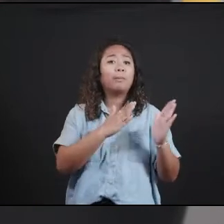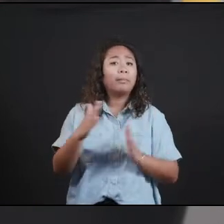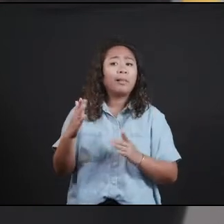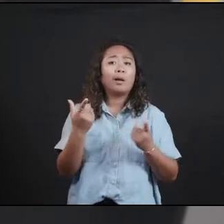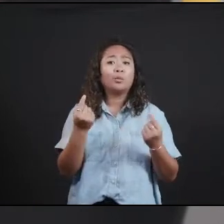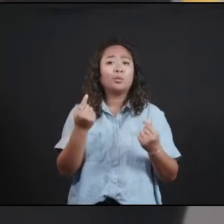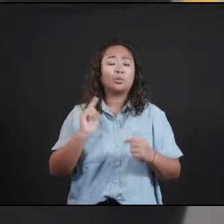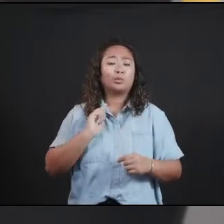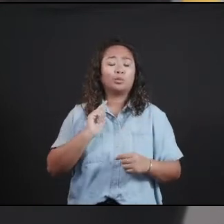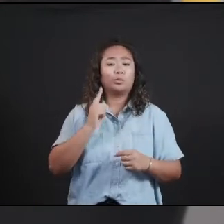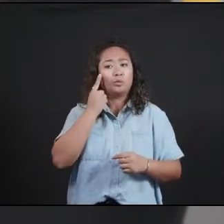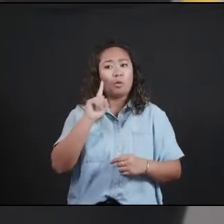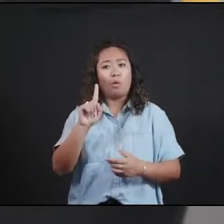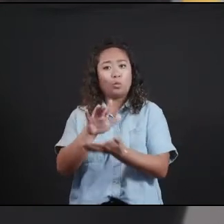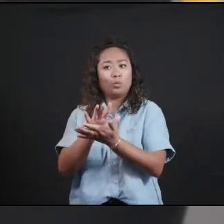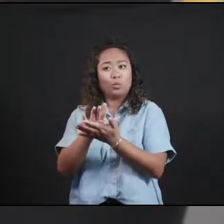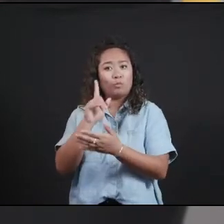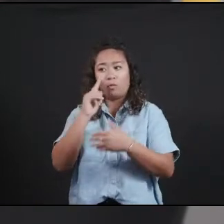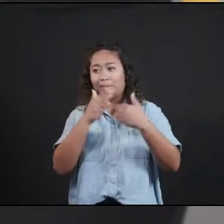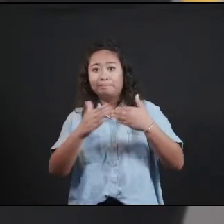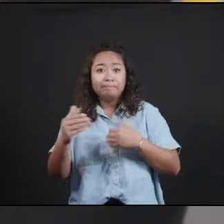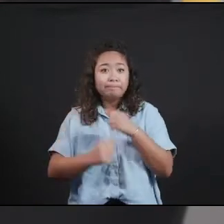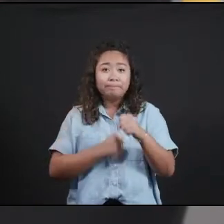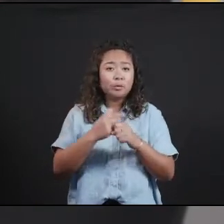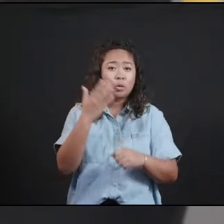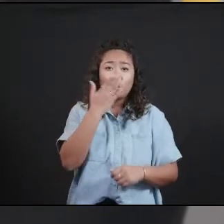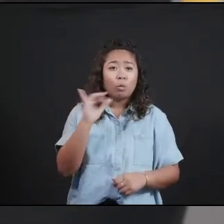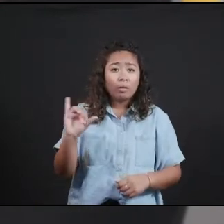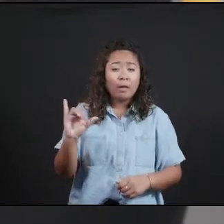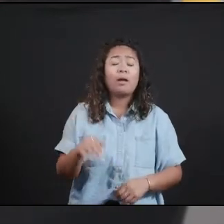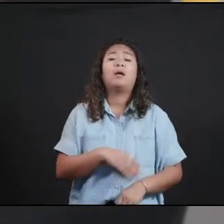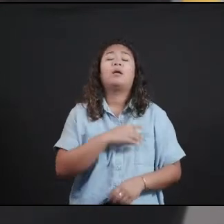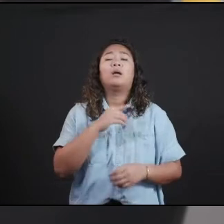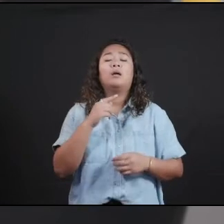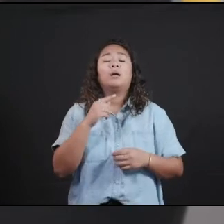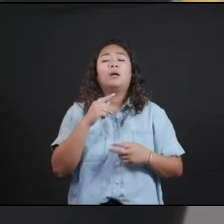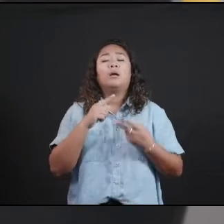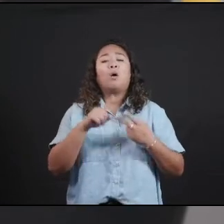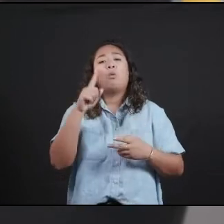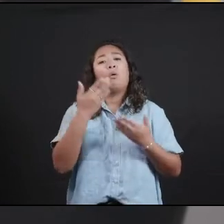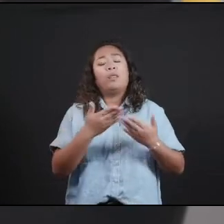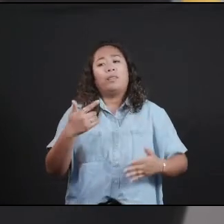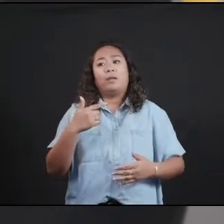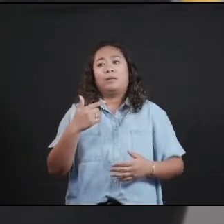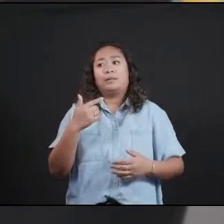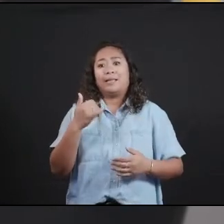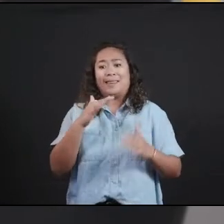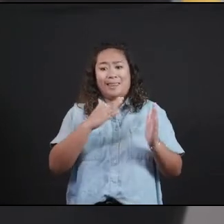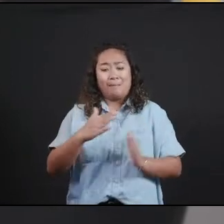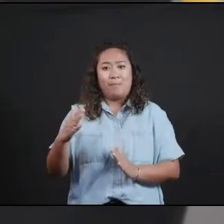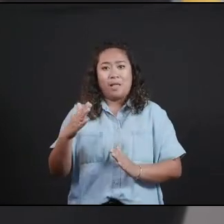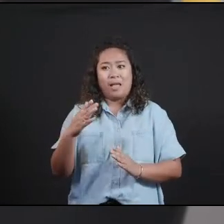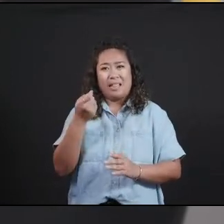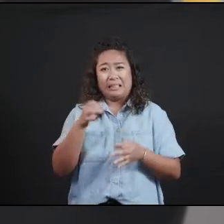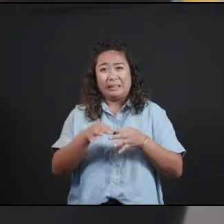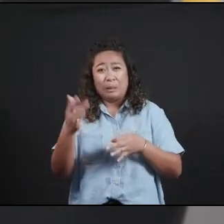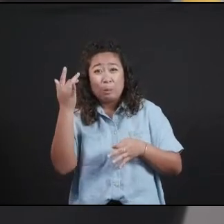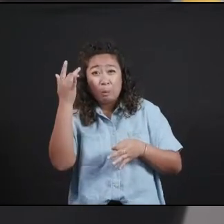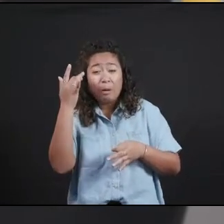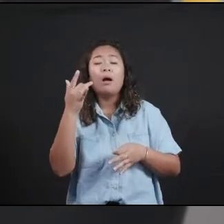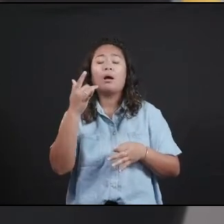Facebook, vi.gov. Where you can see it's also on Department of Health websites,